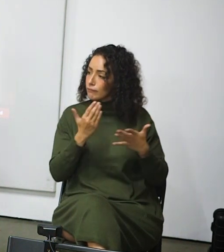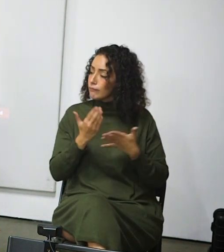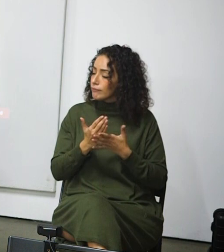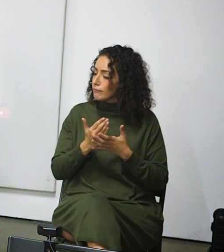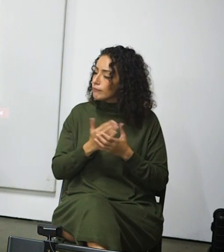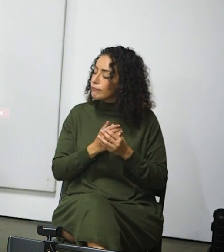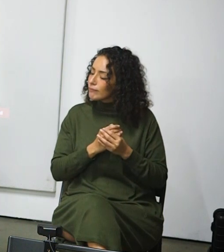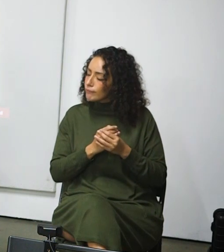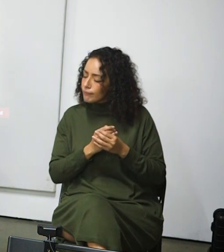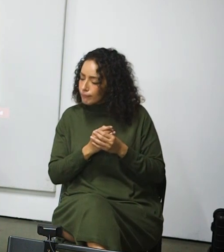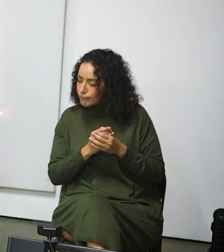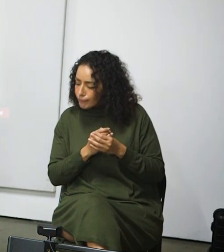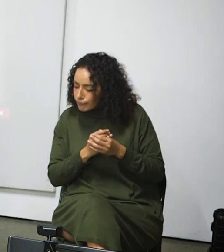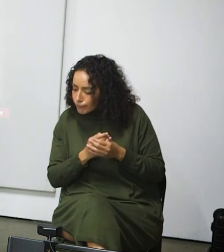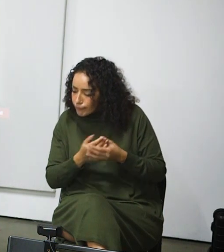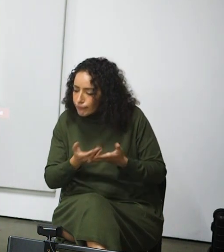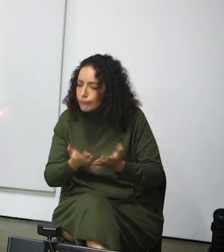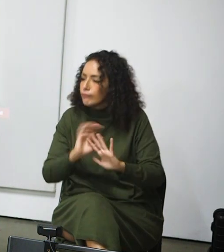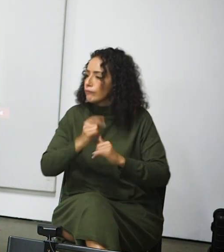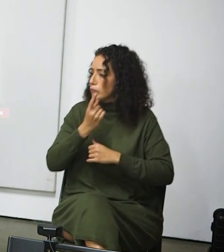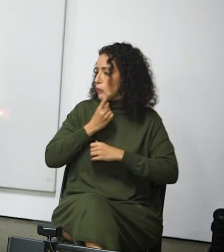also on an organizational scale.